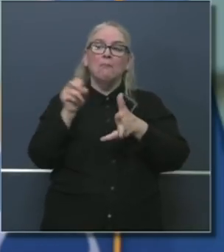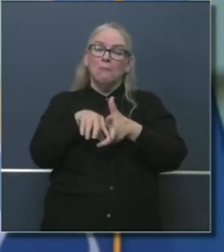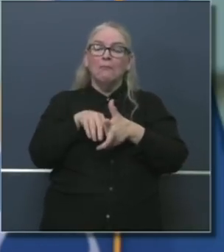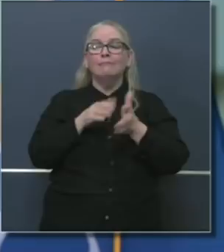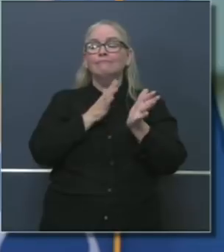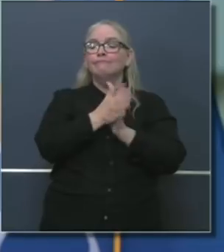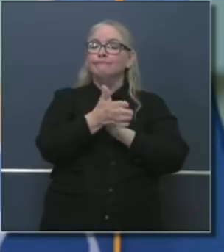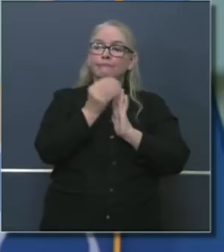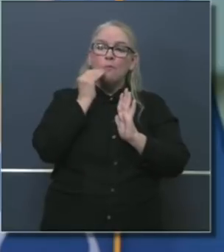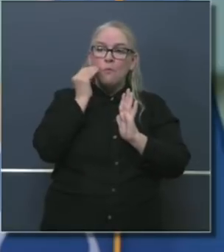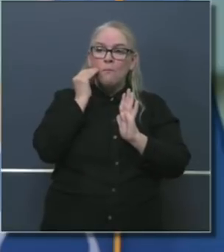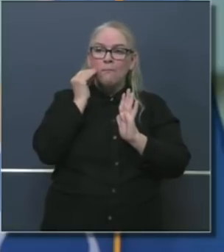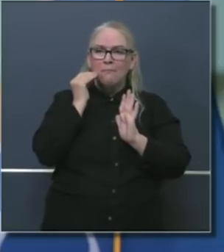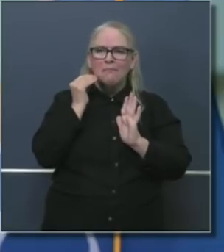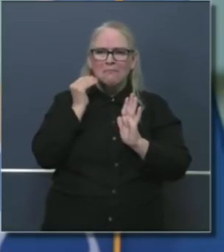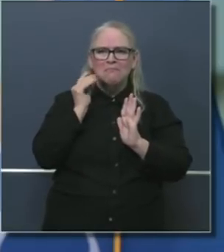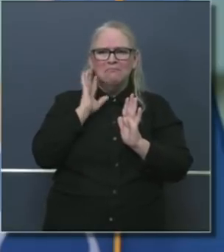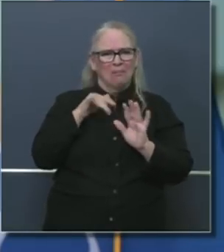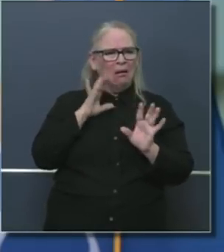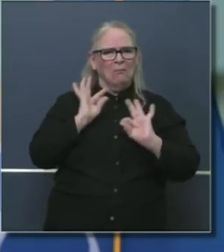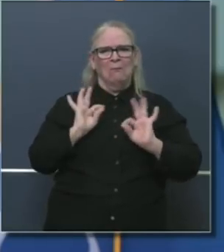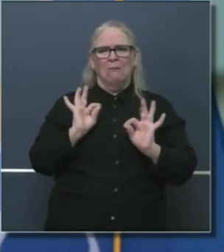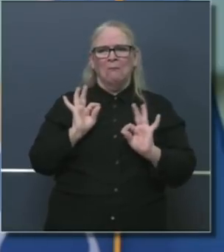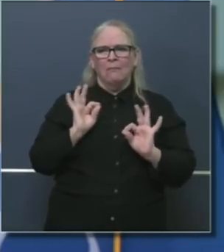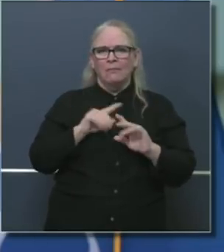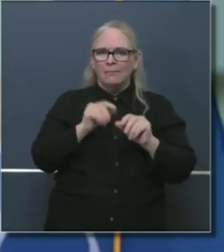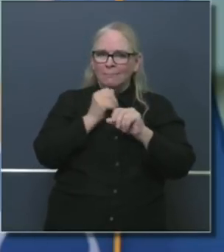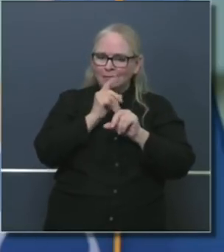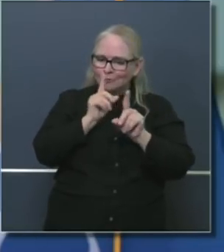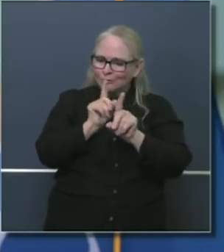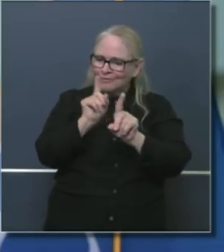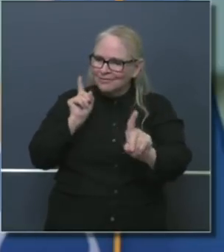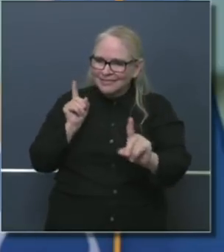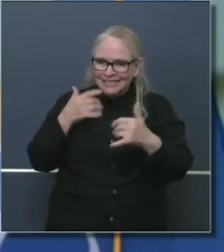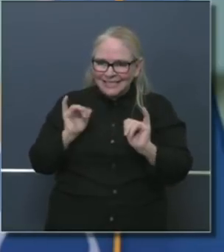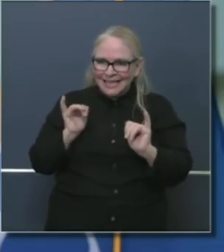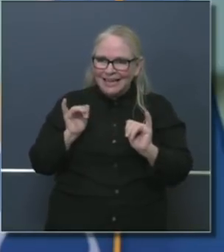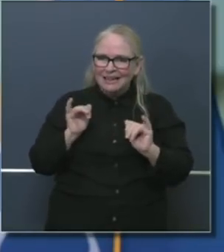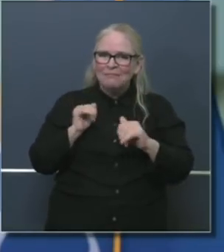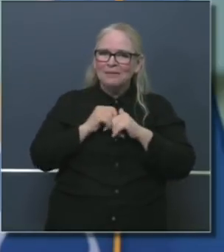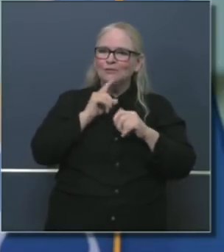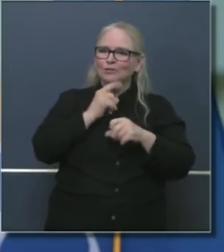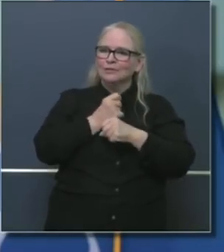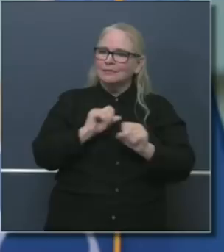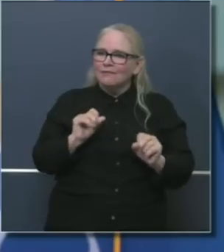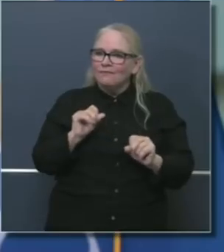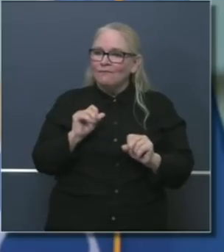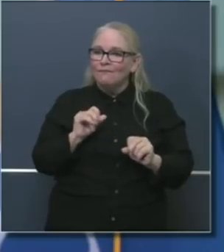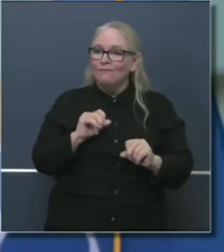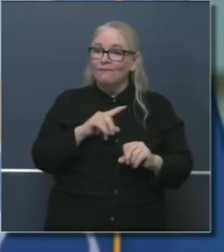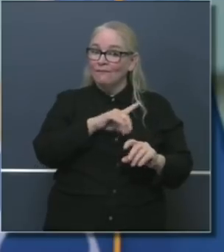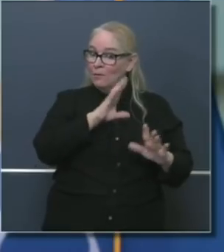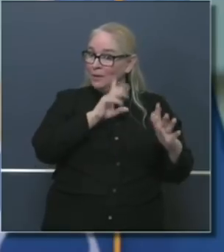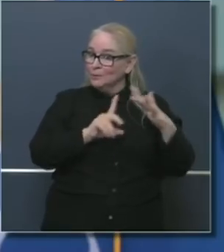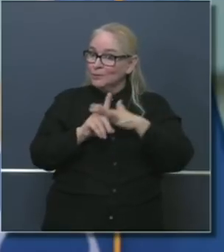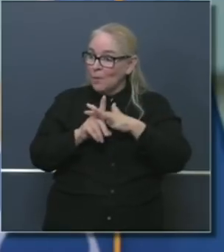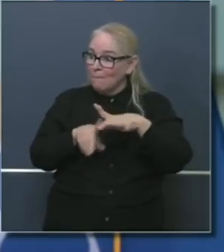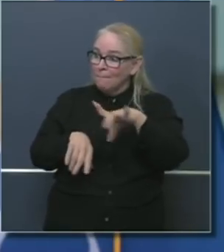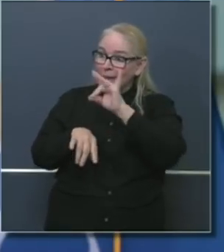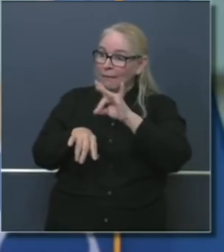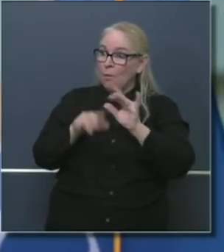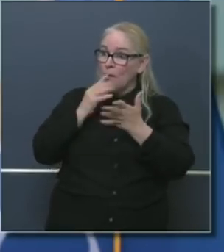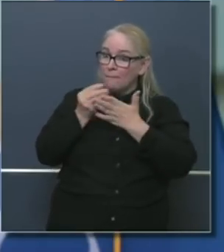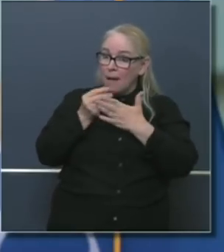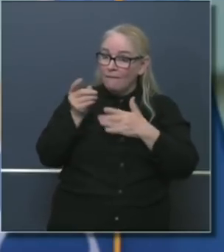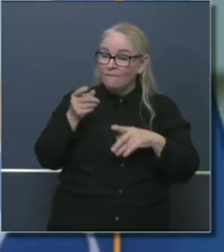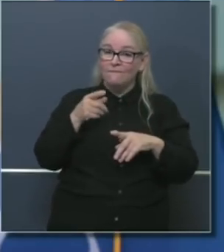trunk to provide for social distancing and physical distancing to a customer doesn't mean a customer is going to show up. And nor does it mean your workers will show